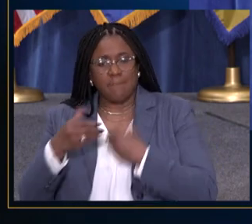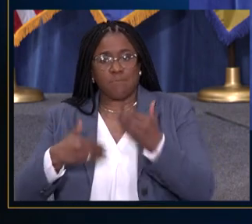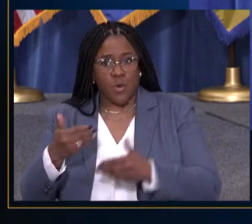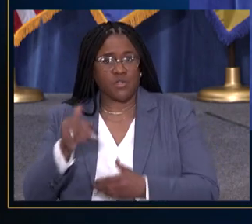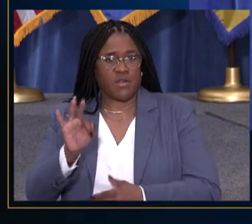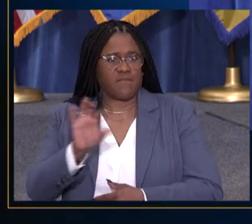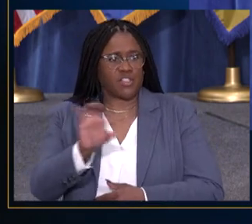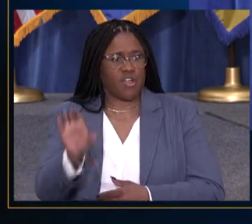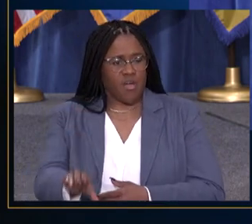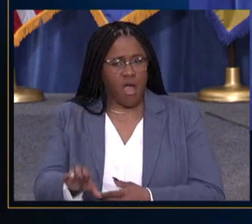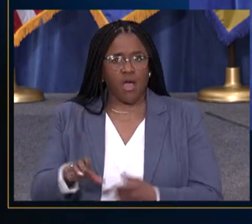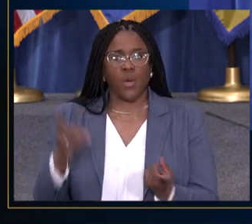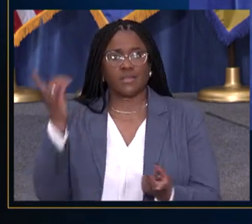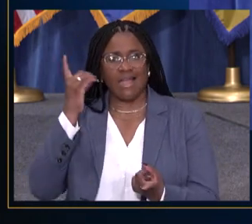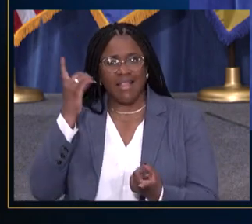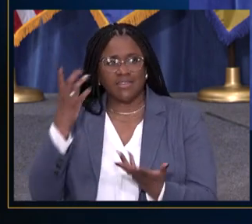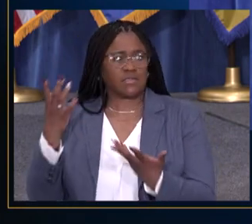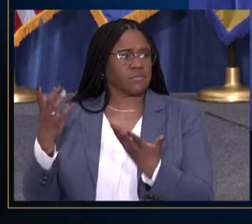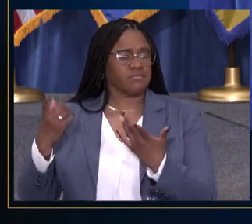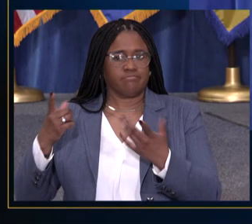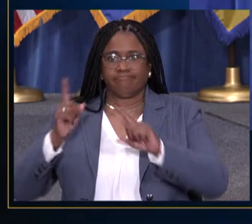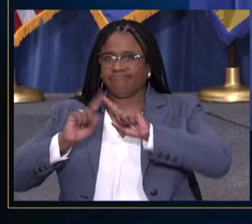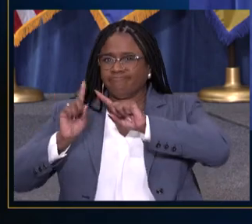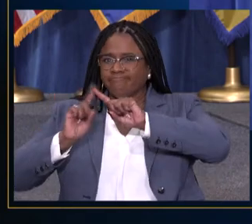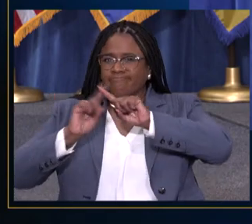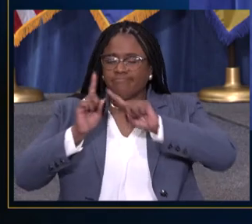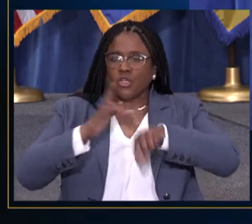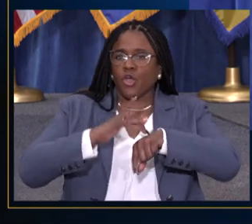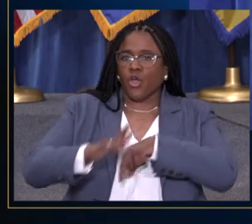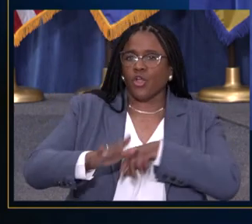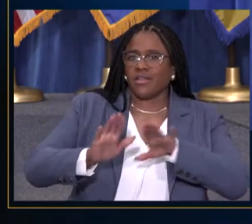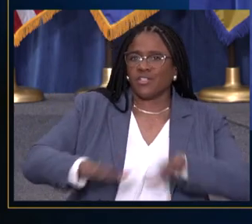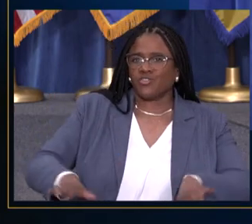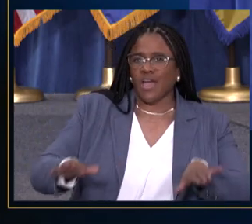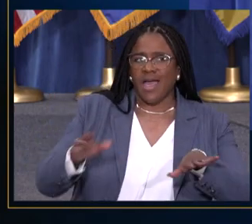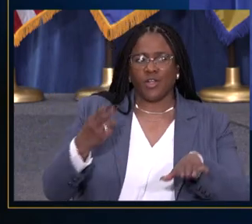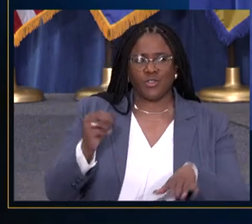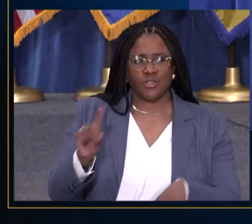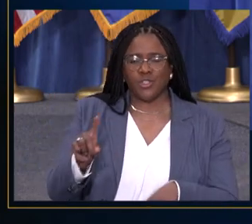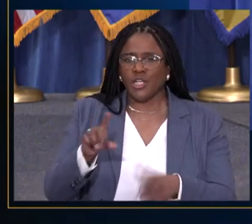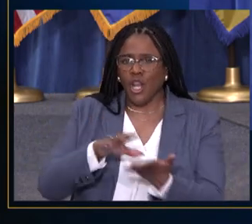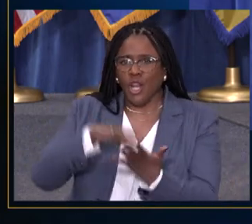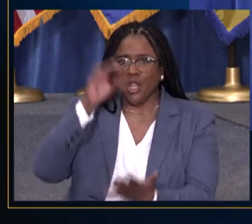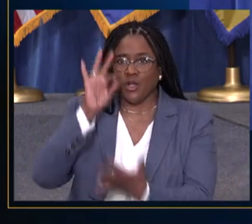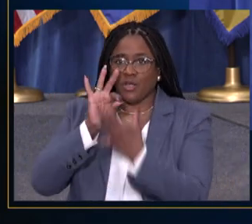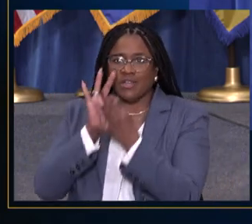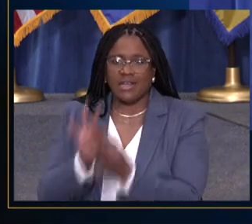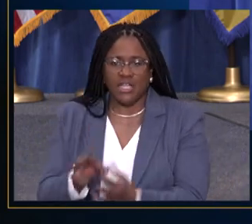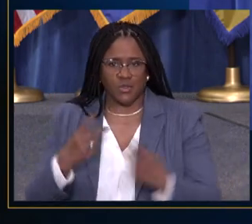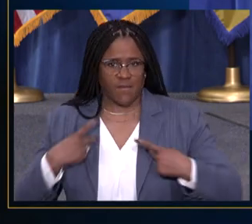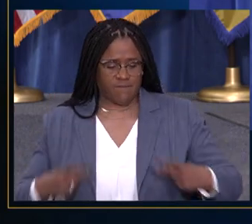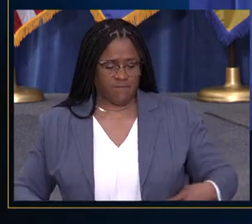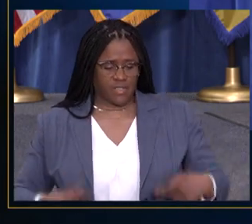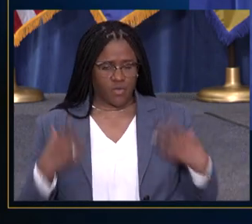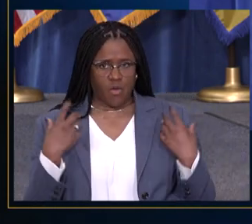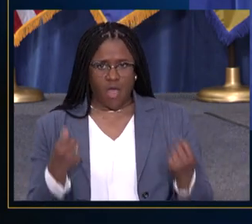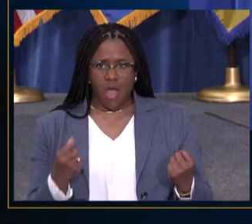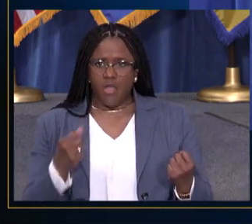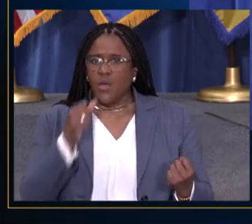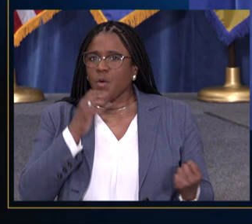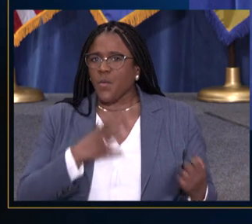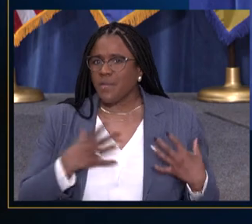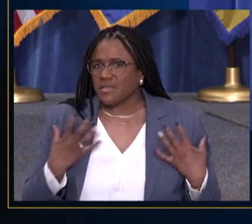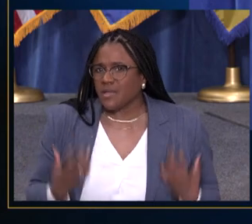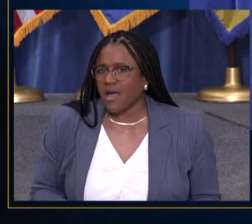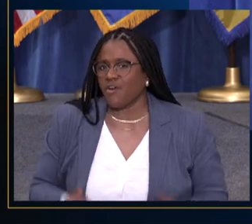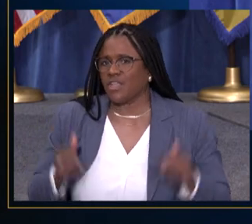and a lot of other ones that center in on early childhood learning as it relates to physical health and women's health and